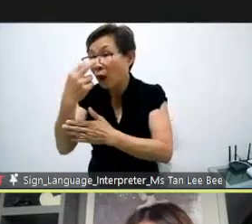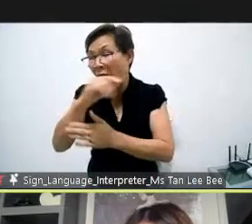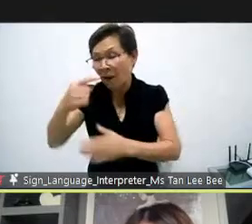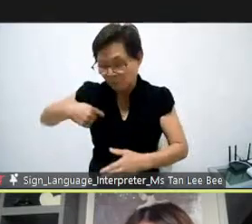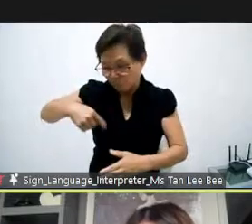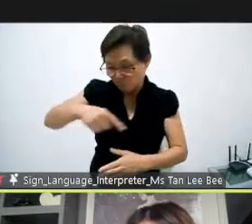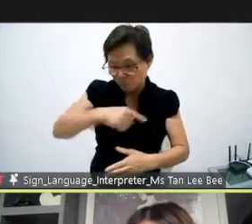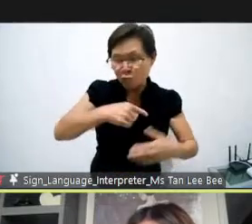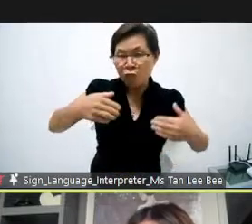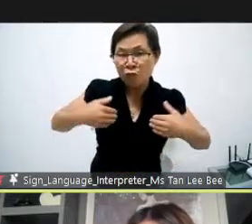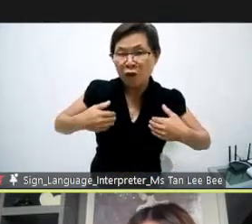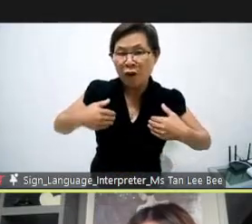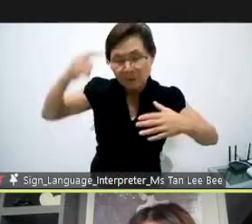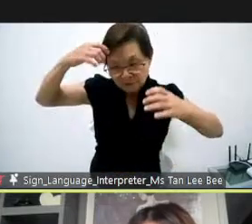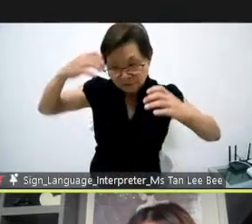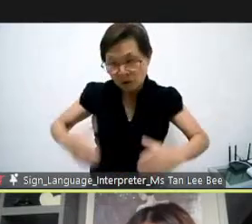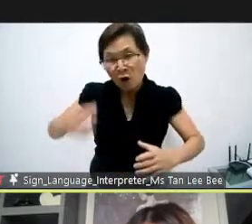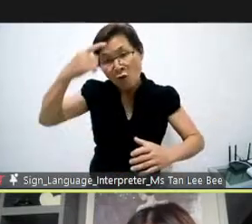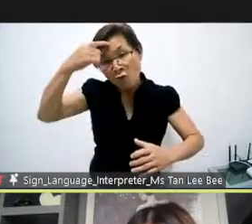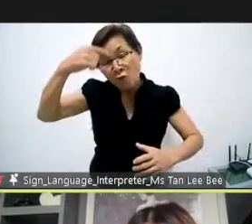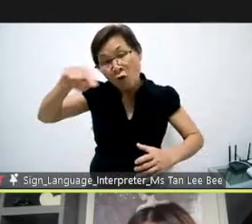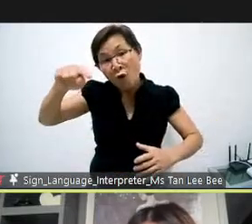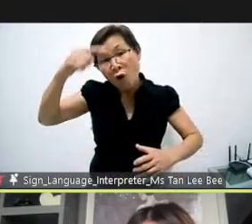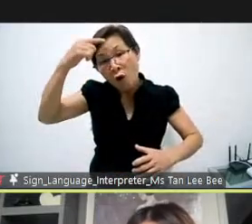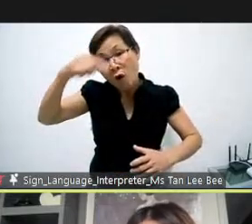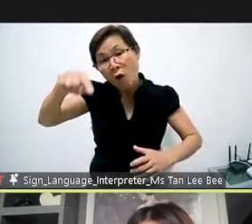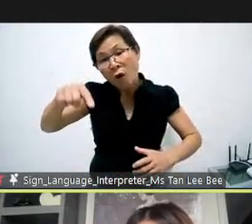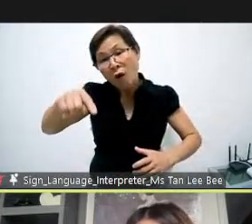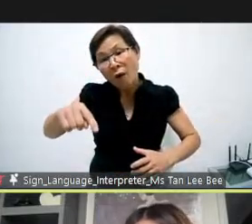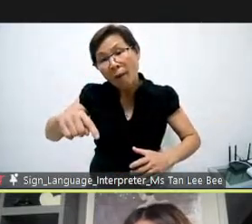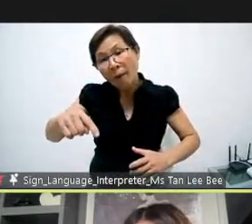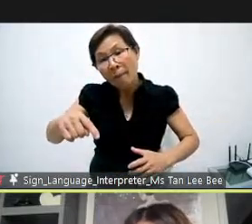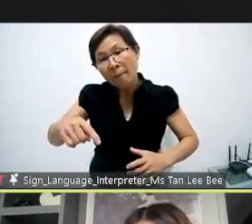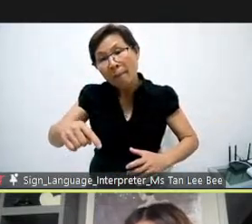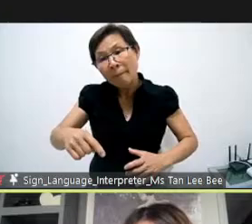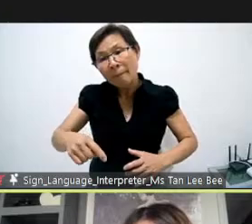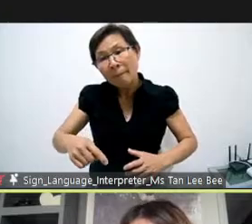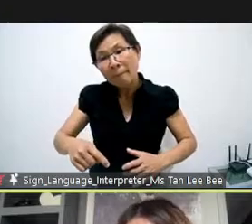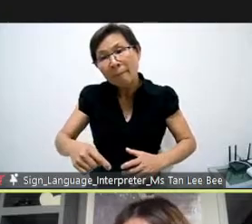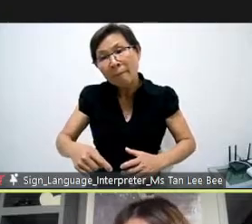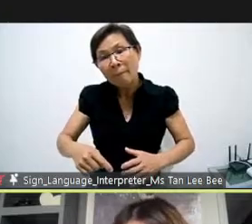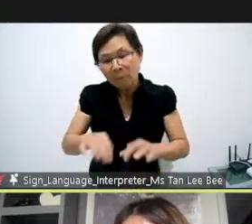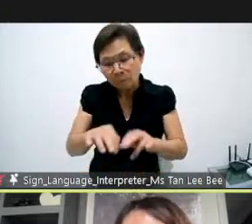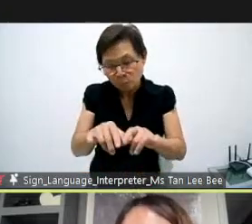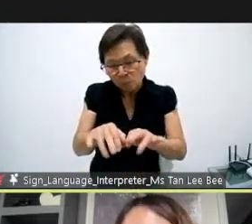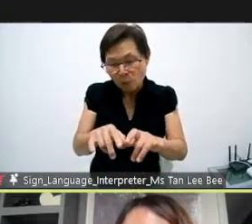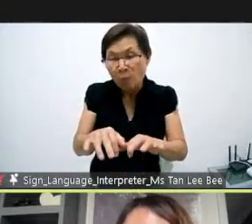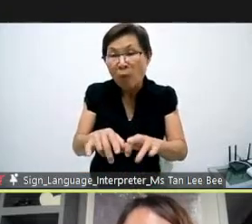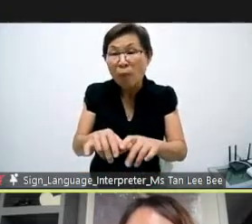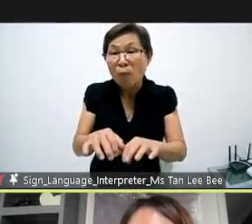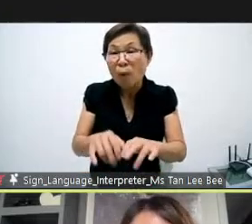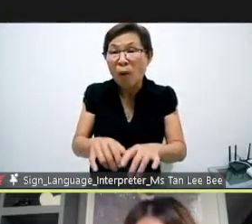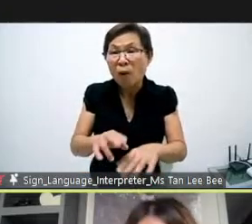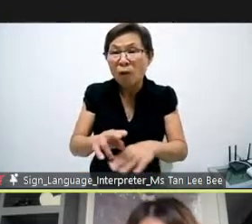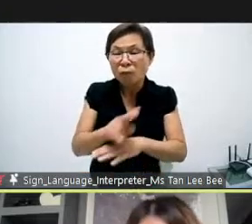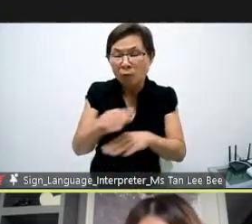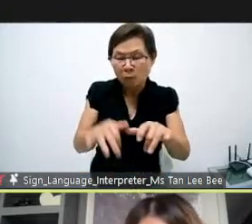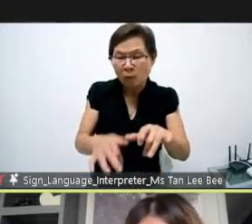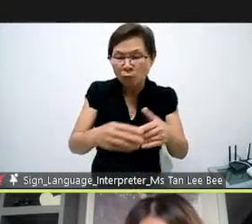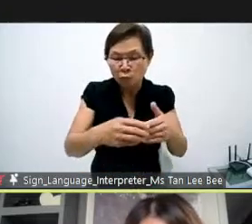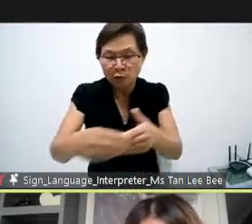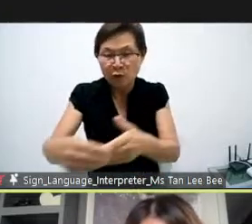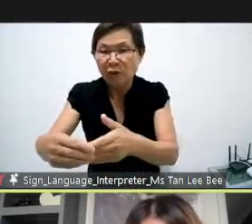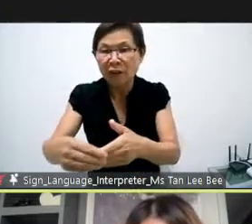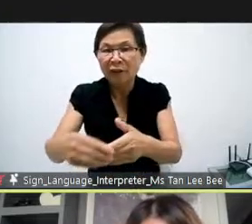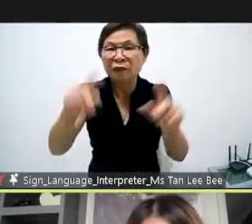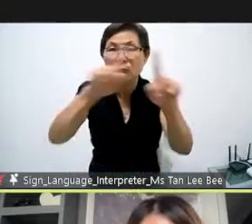also designed for the blind group that we use the keyboard instead of mouse to navigate the website.